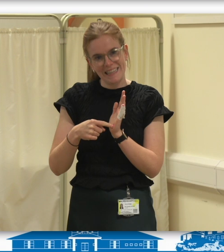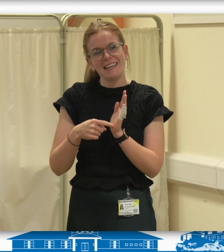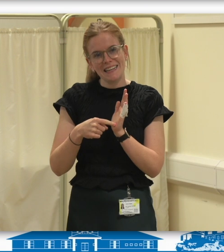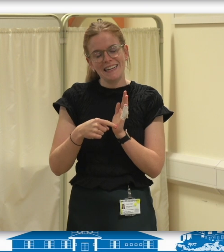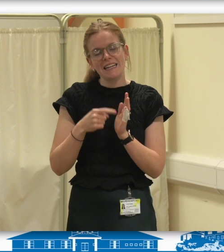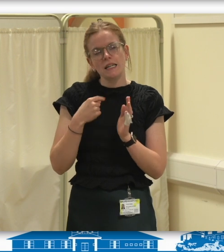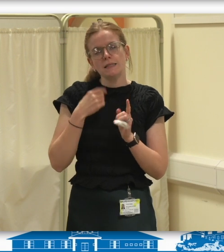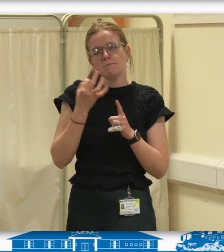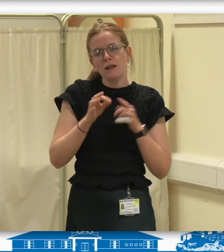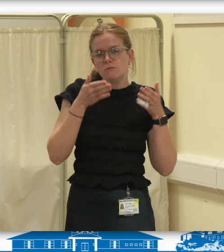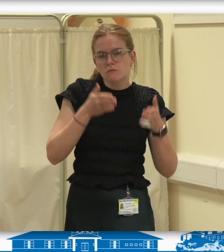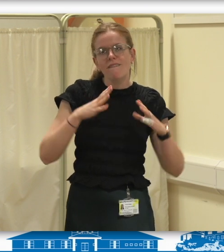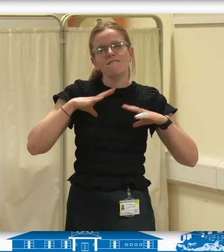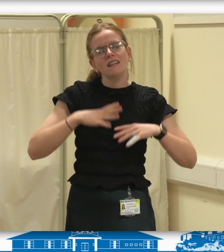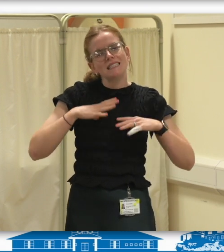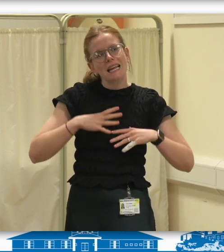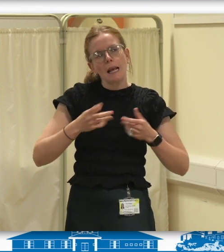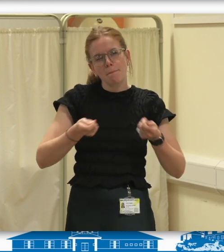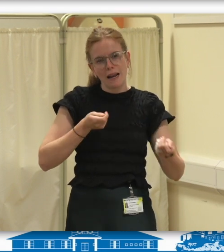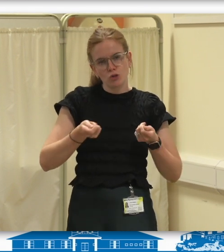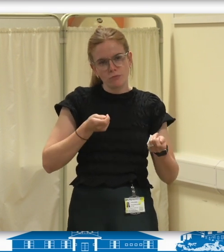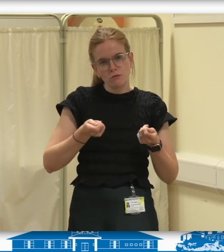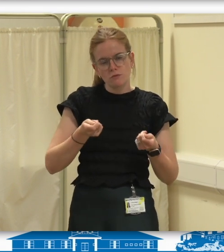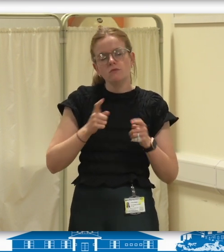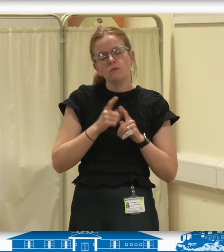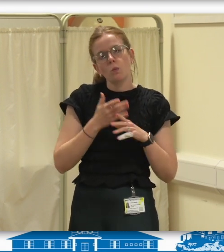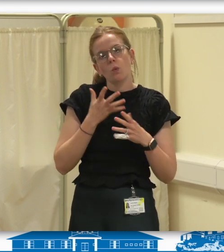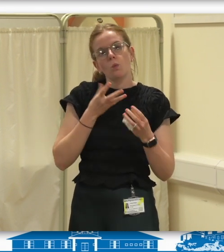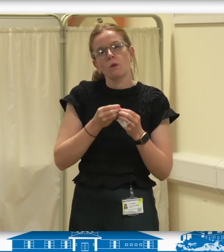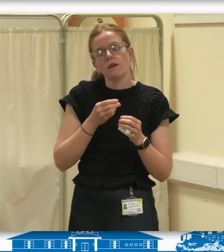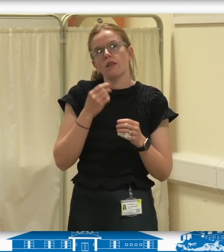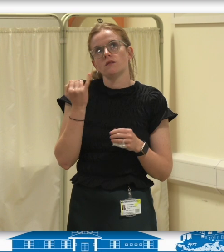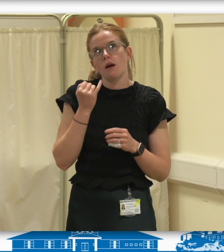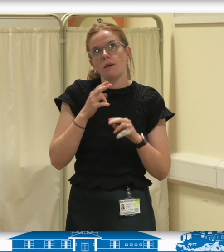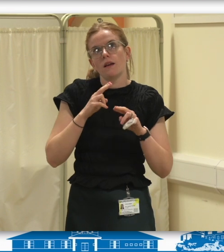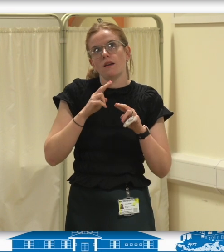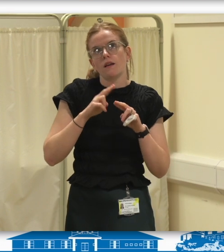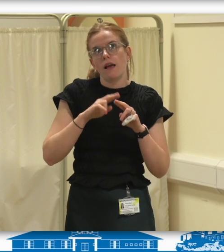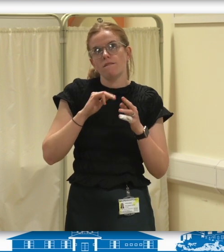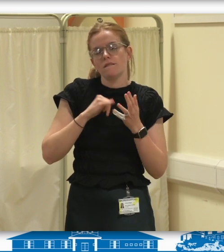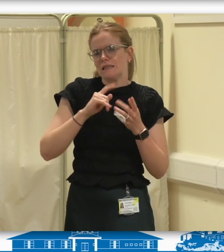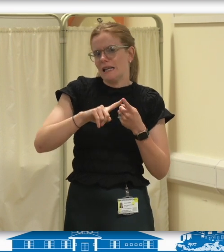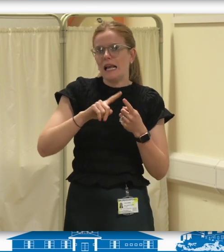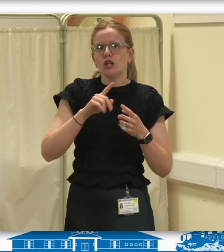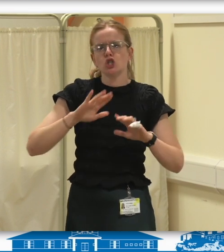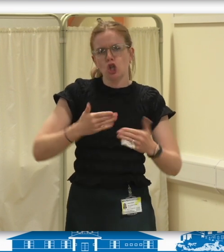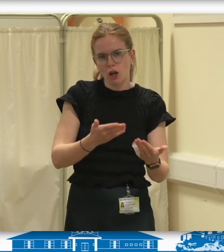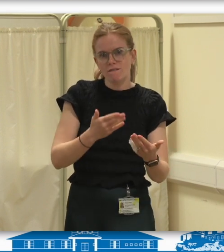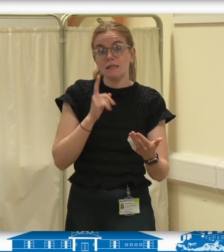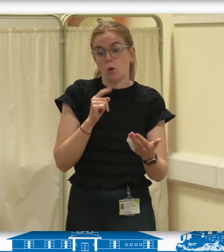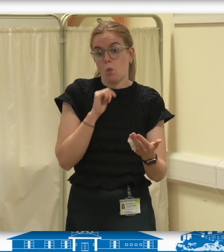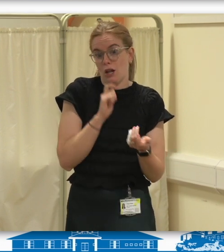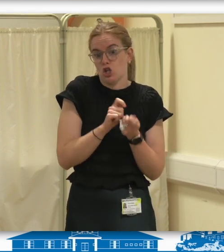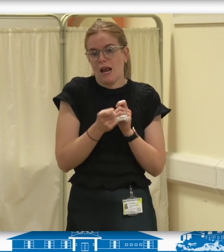therapist who's specialised in fatigue management and work with the Derby CFS ME service, although we were about to change our name to